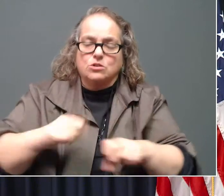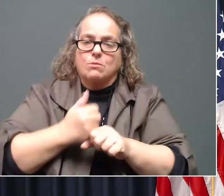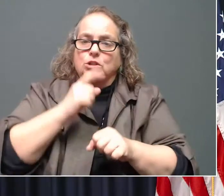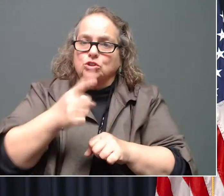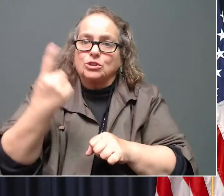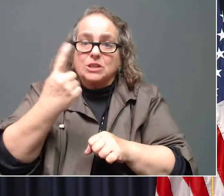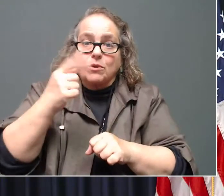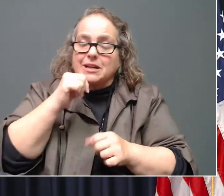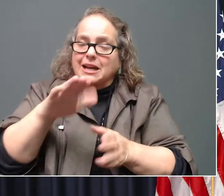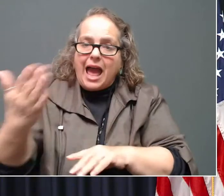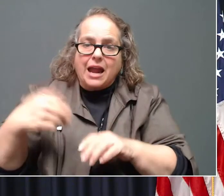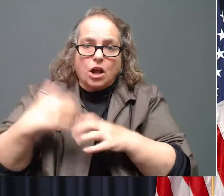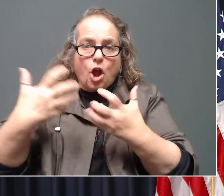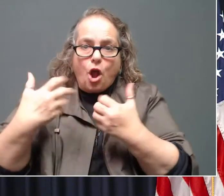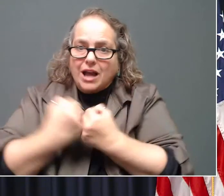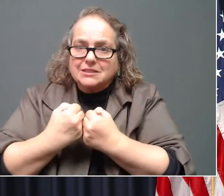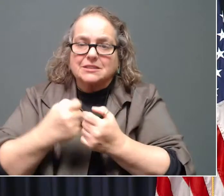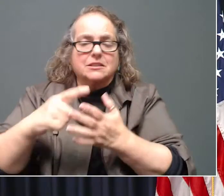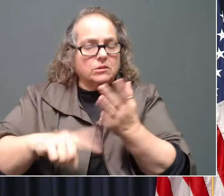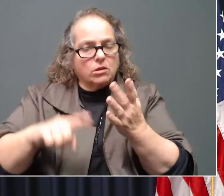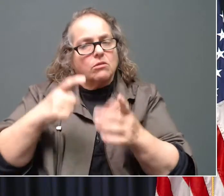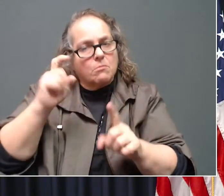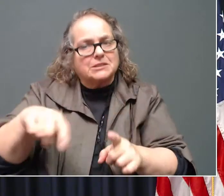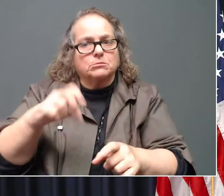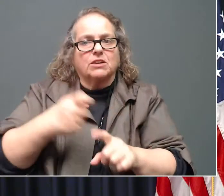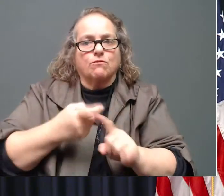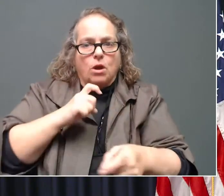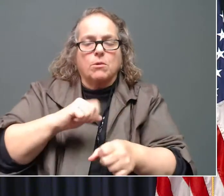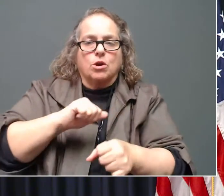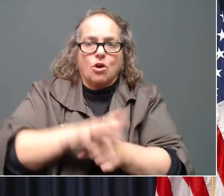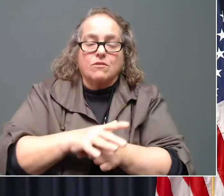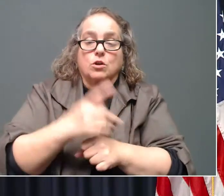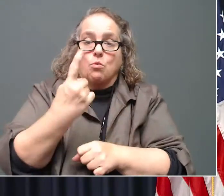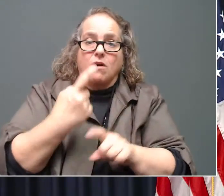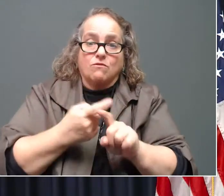is one from December on here.